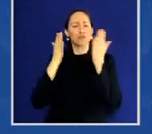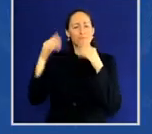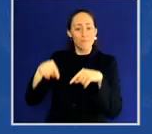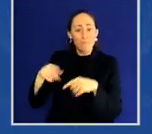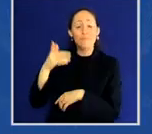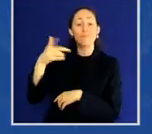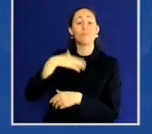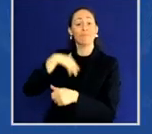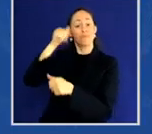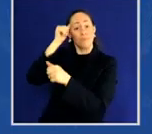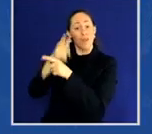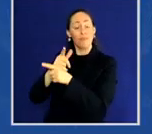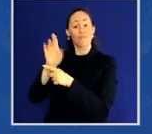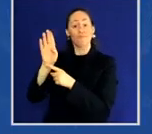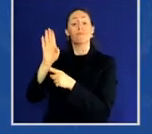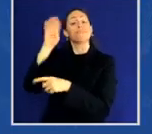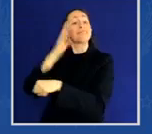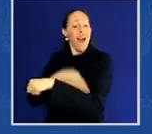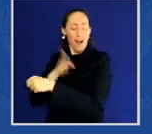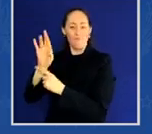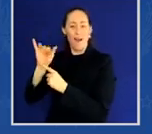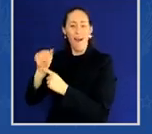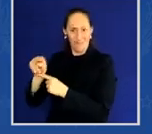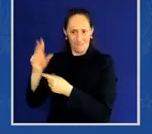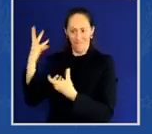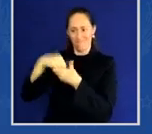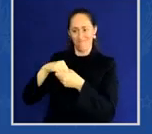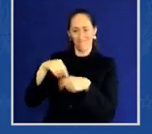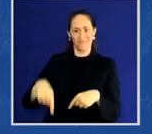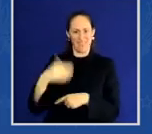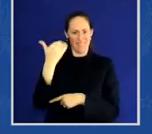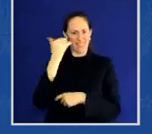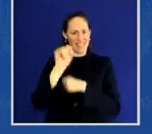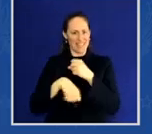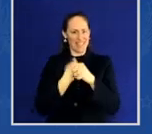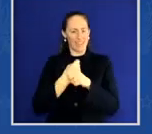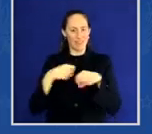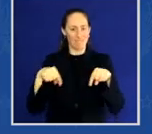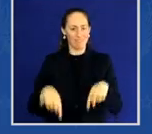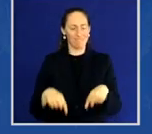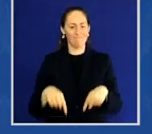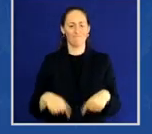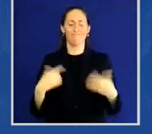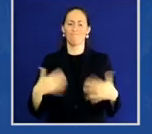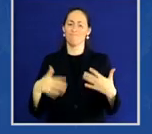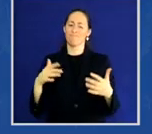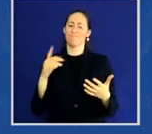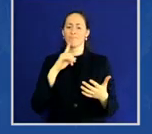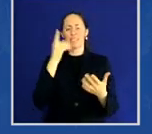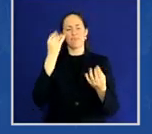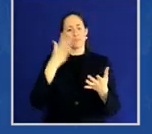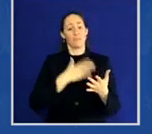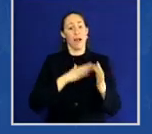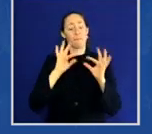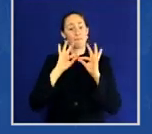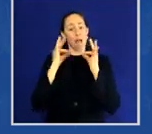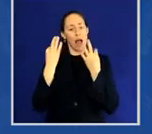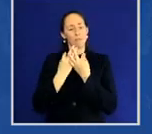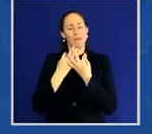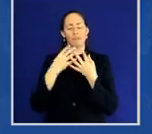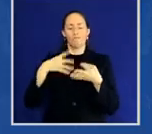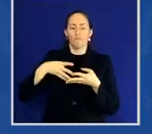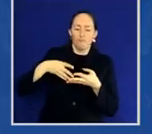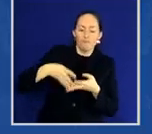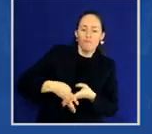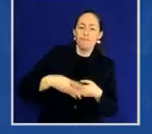company. These connections deepen my pride in Amtrak and my commitment to further Amtrak's important mission to serve our